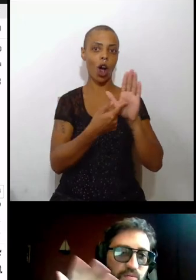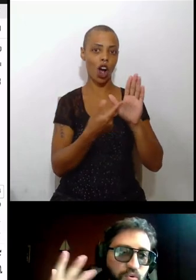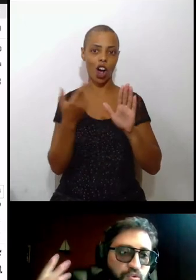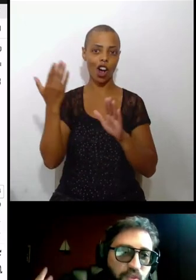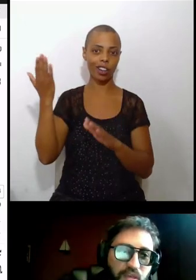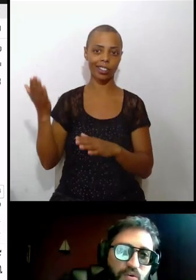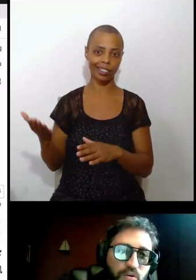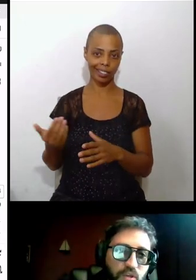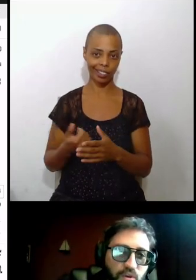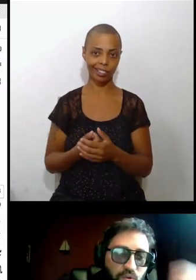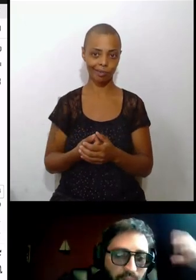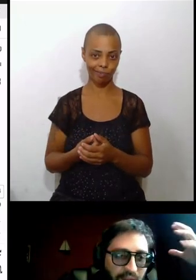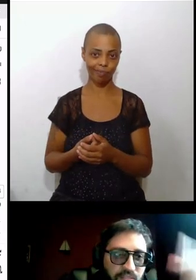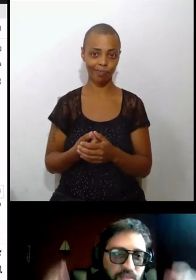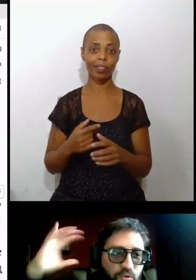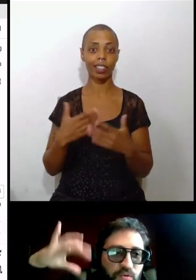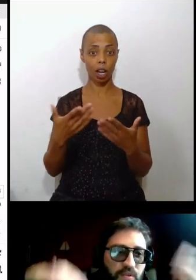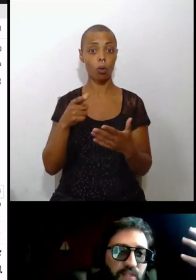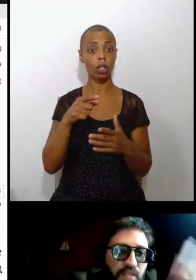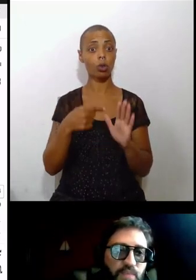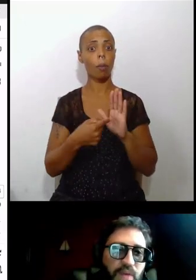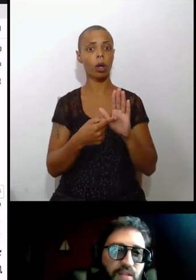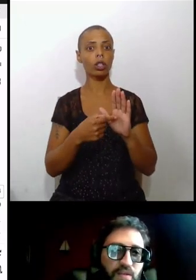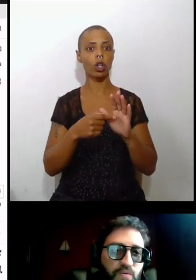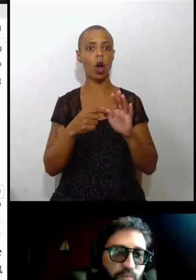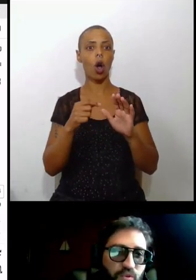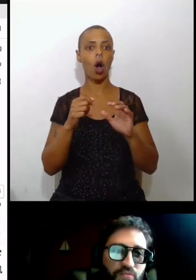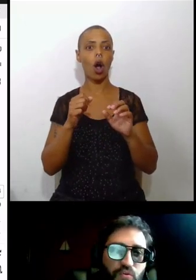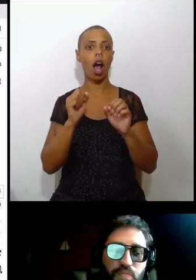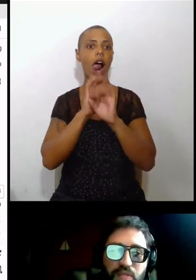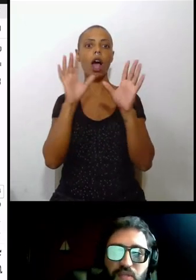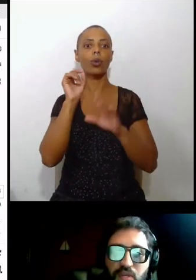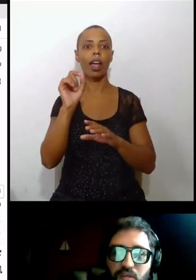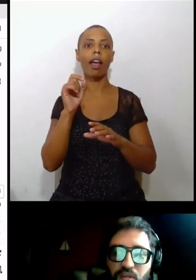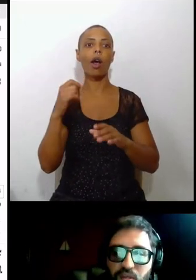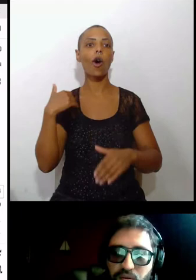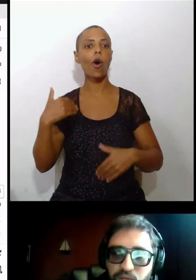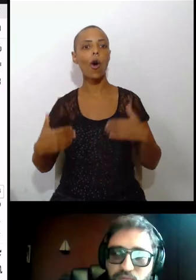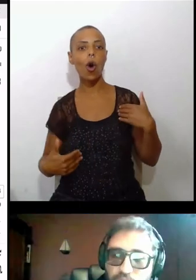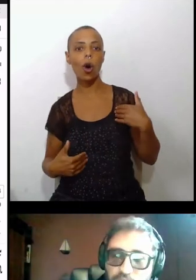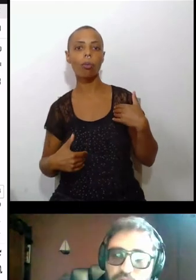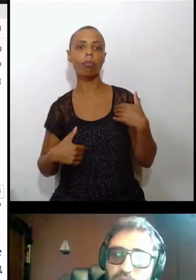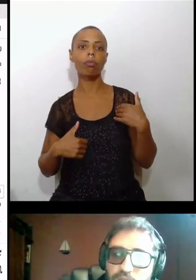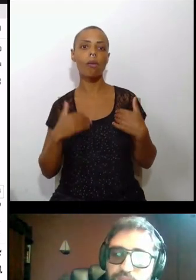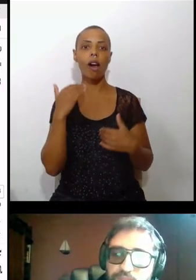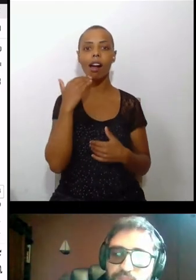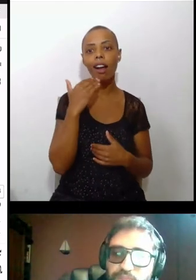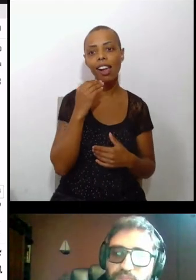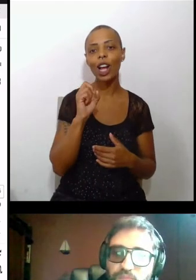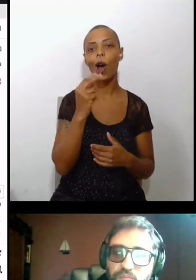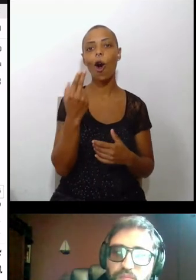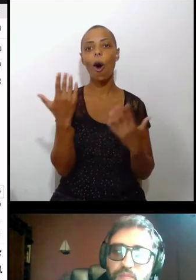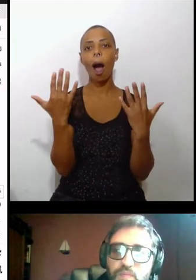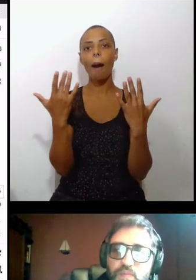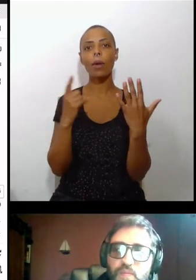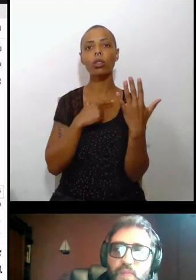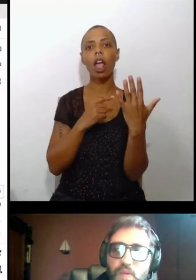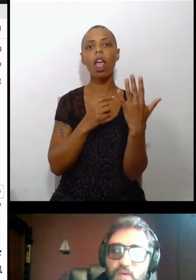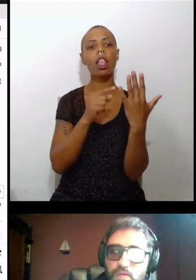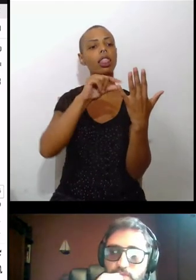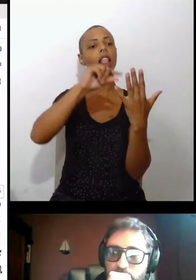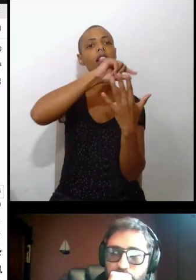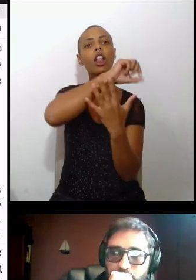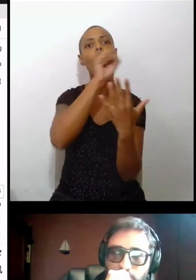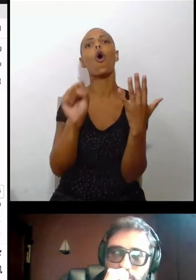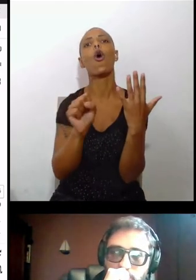in the past and those errors are very clear on these images portraying hands with eight